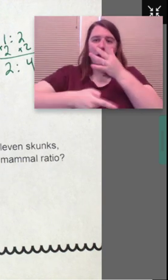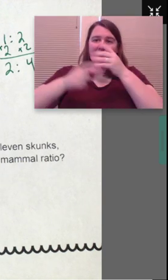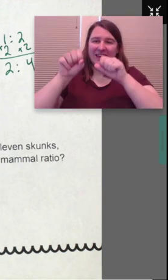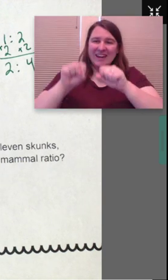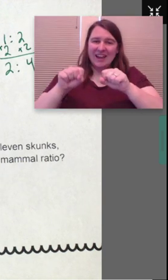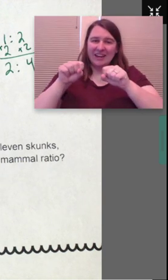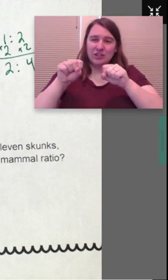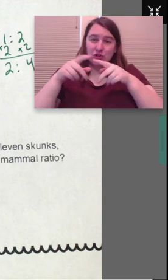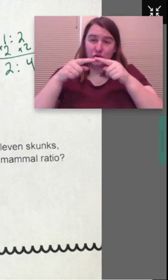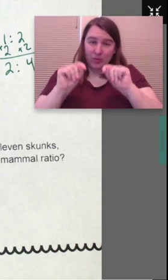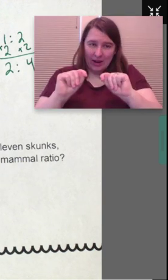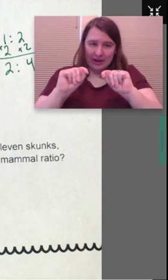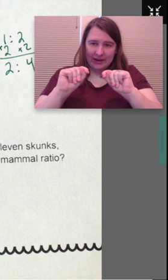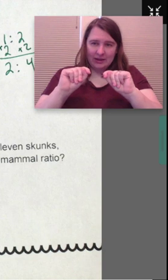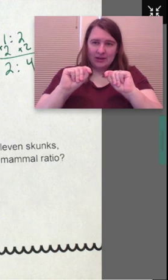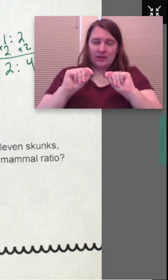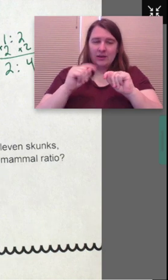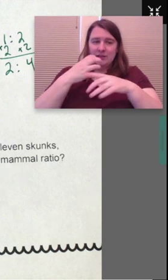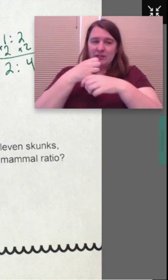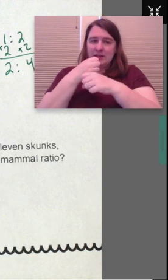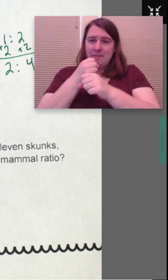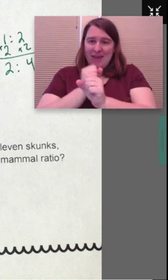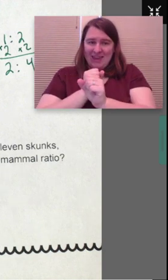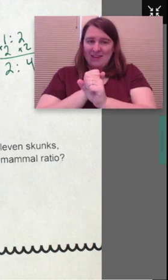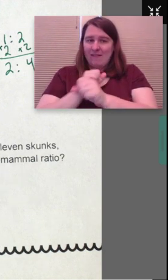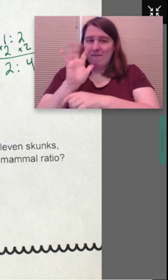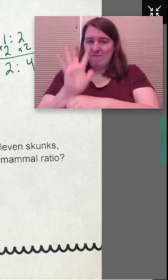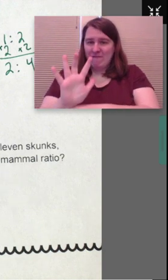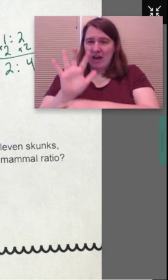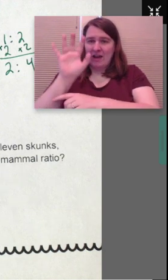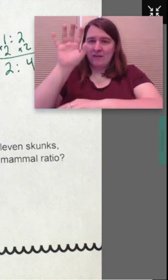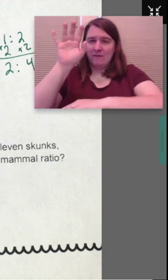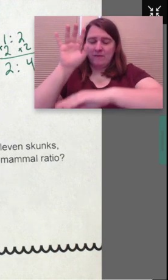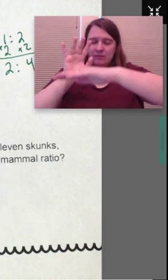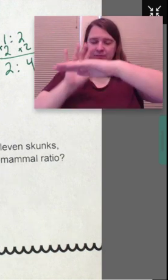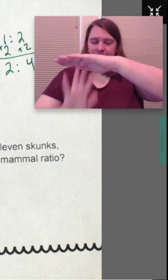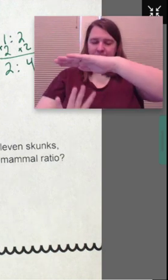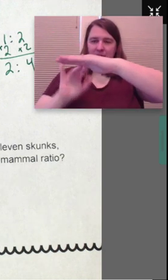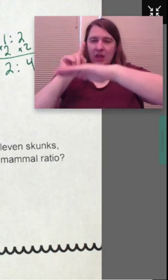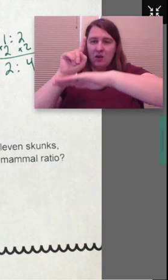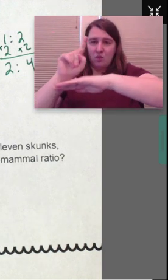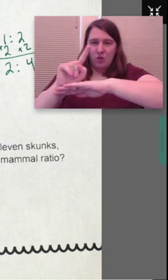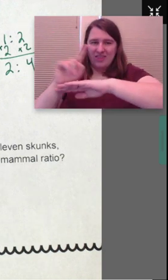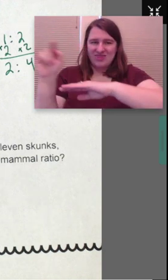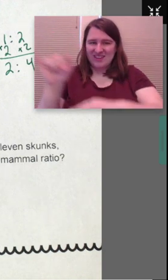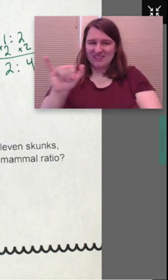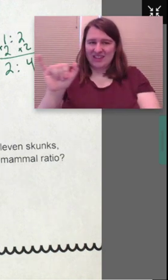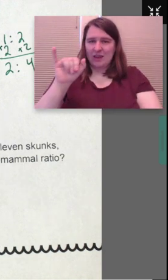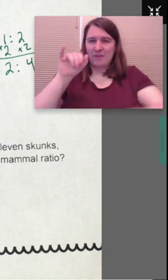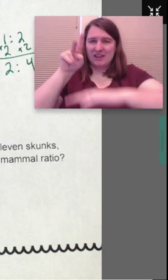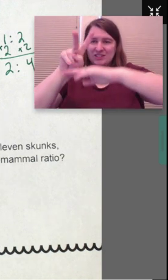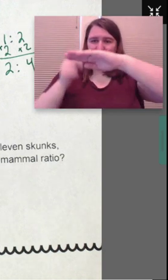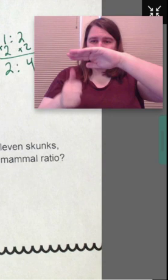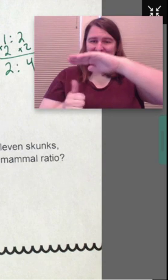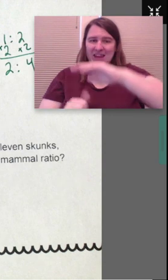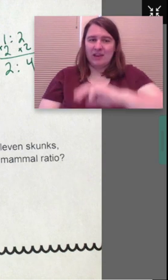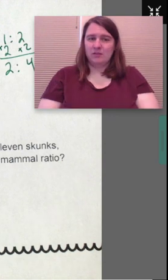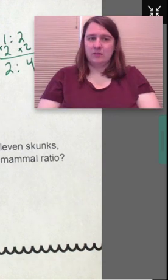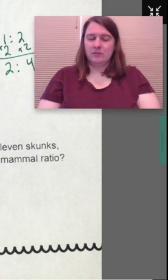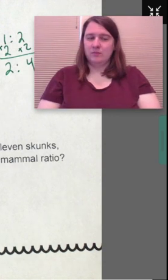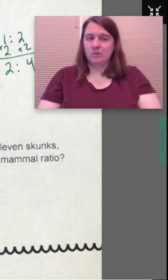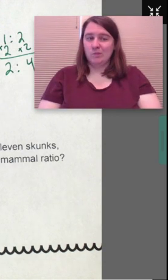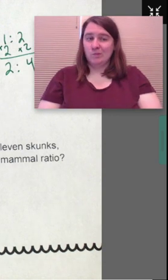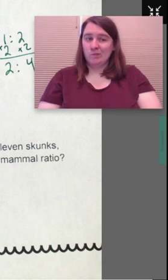So what can I try to make 5 and 1 the same as 2 and